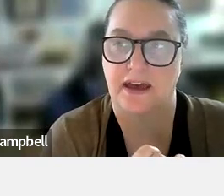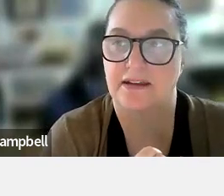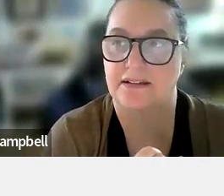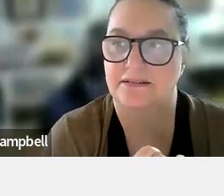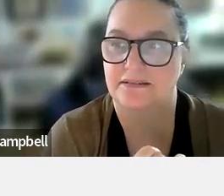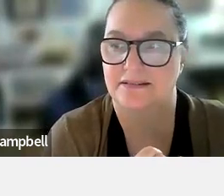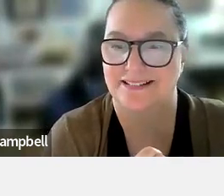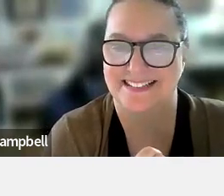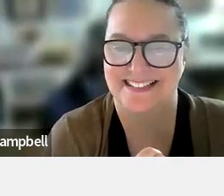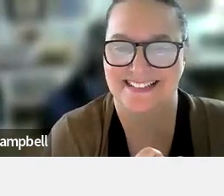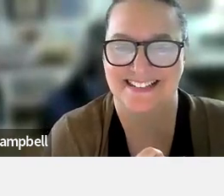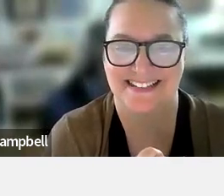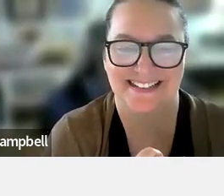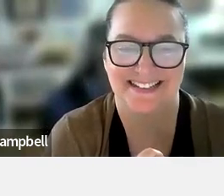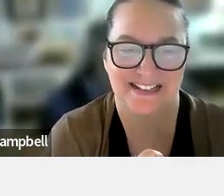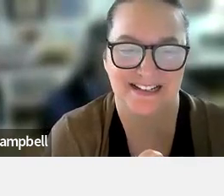with that.